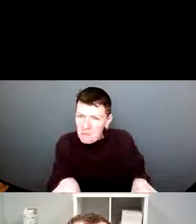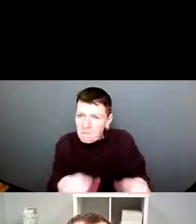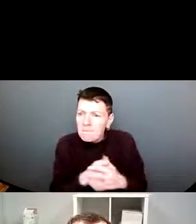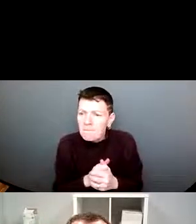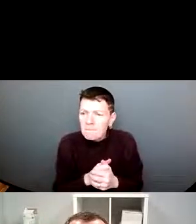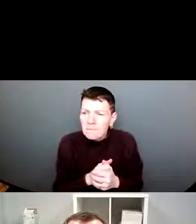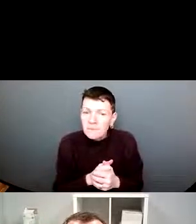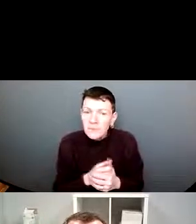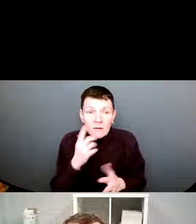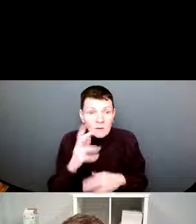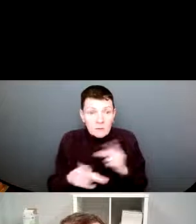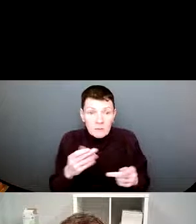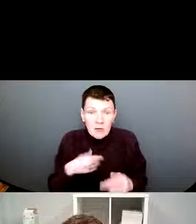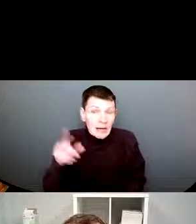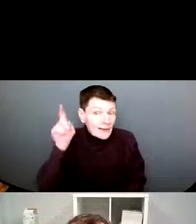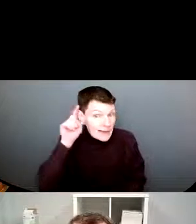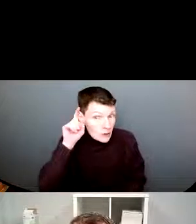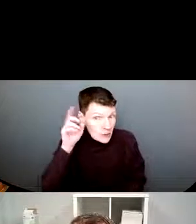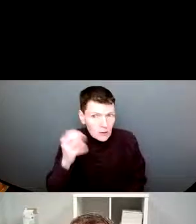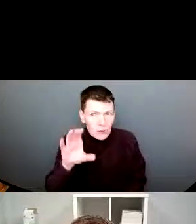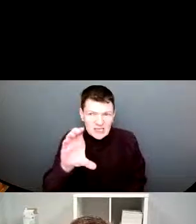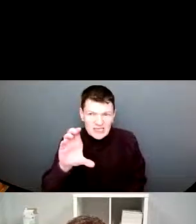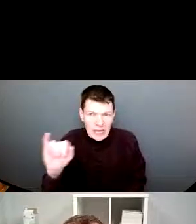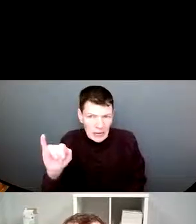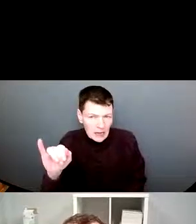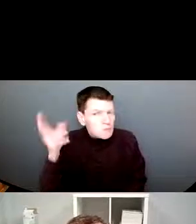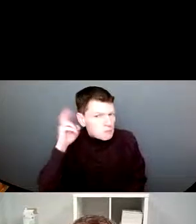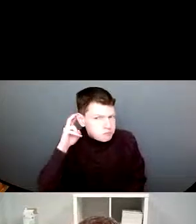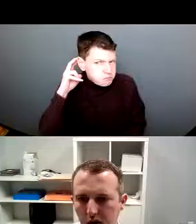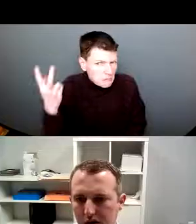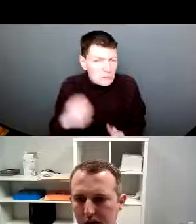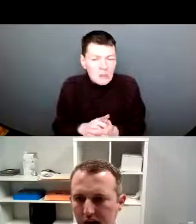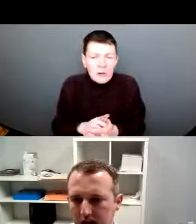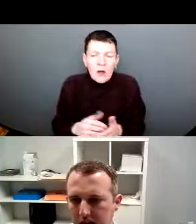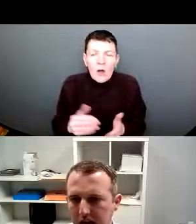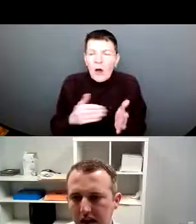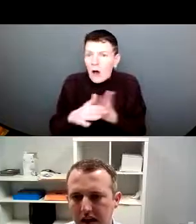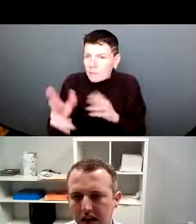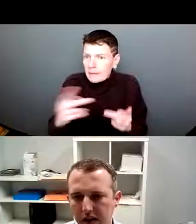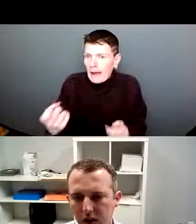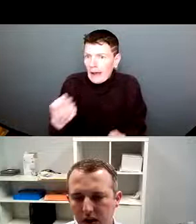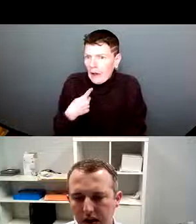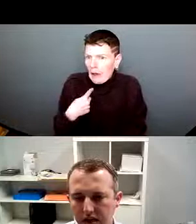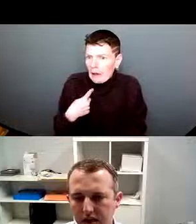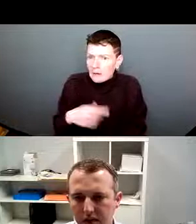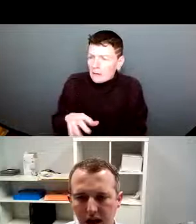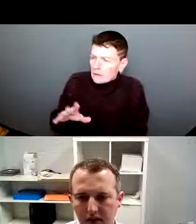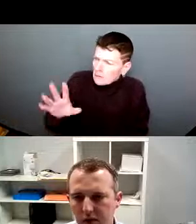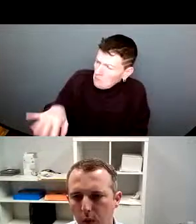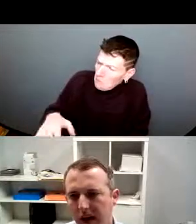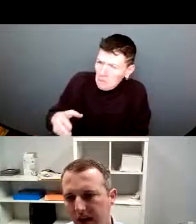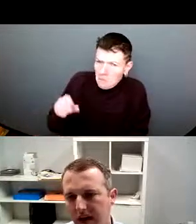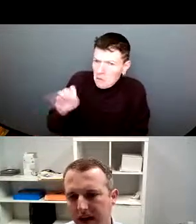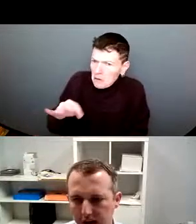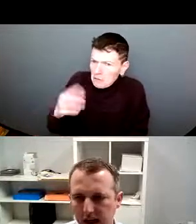Now, for people with hearing aids or CI, cochlear implants, a question I get asked an awful lot is, if